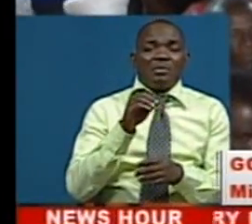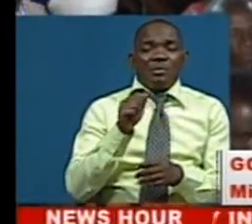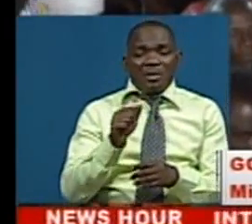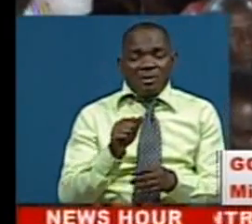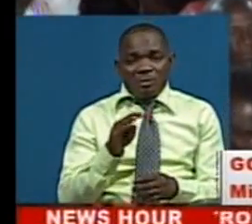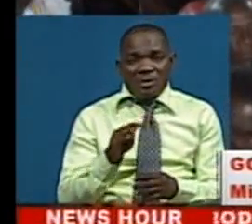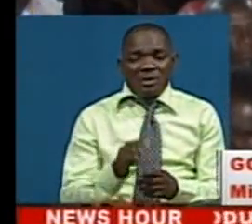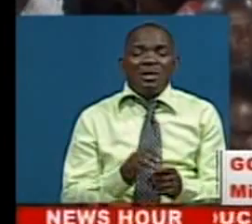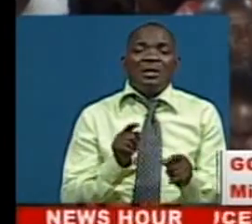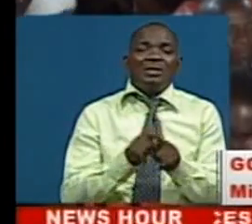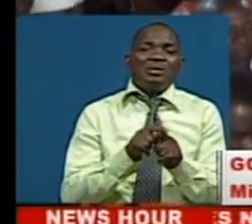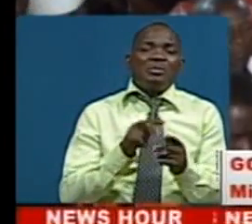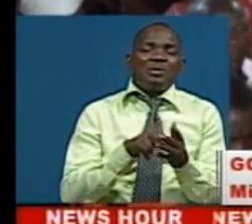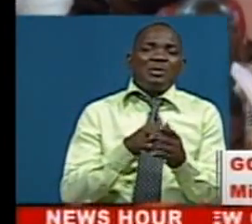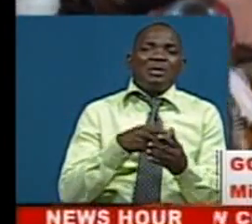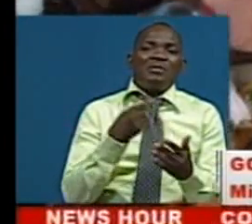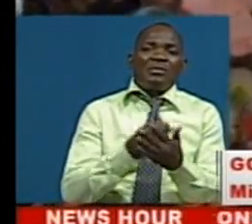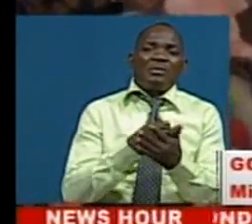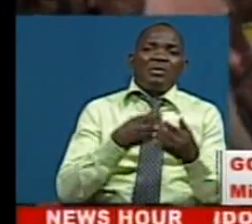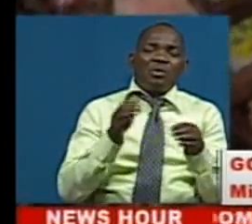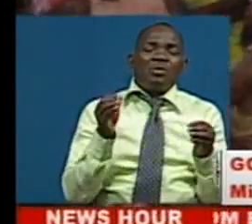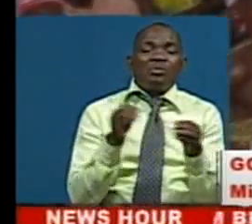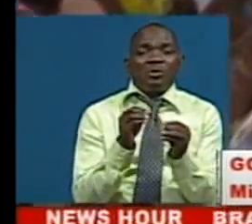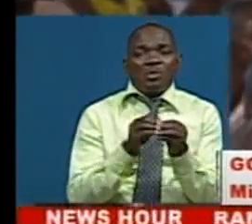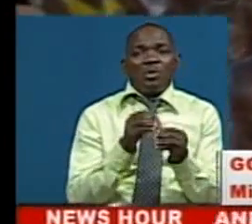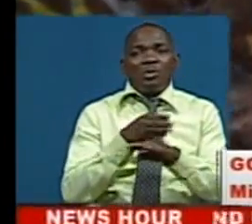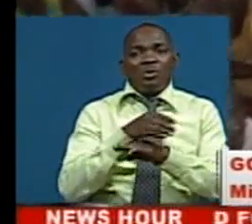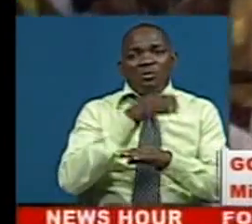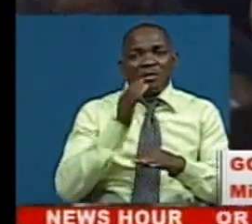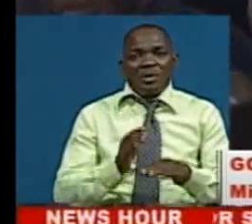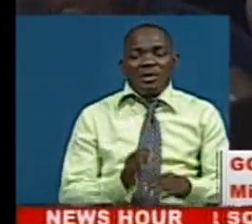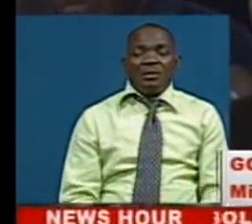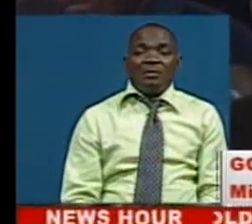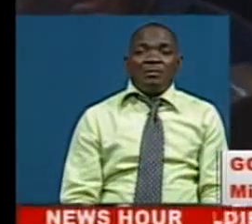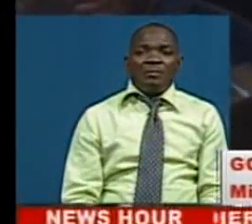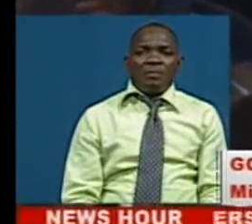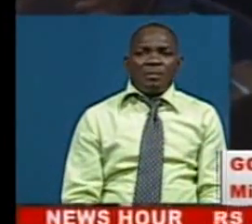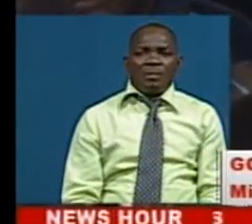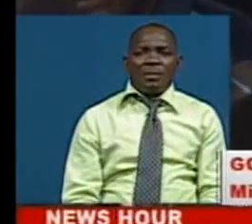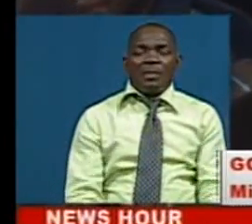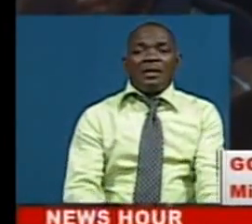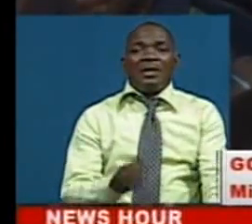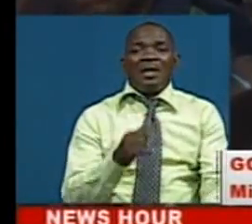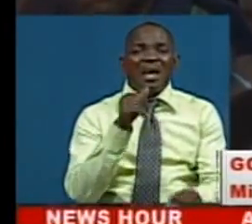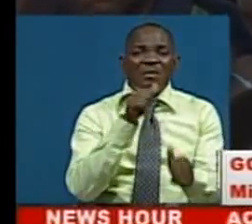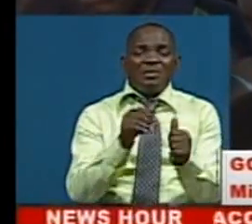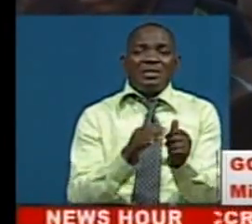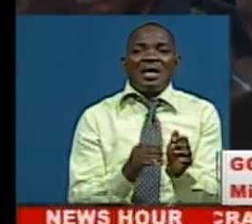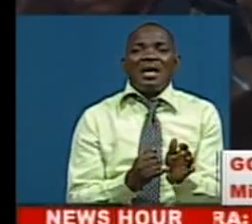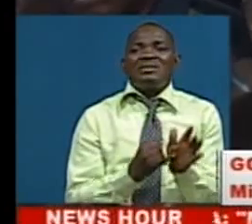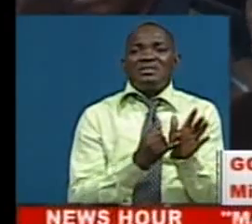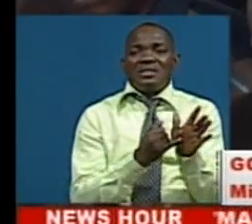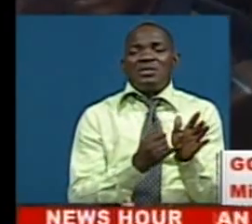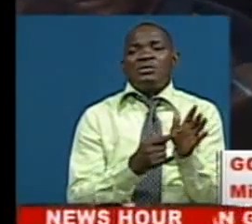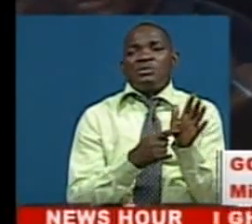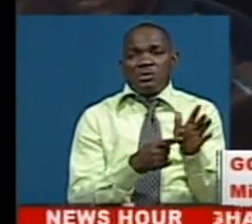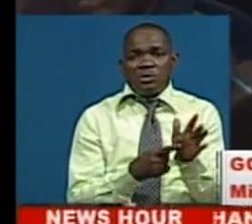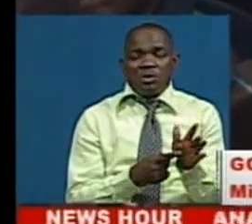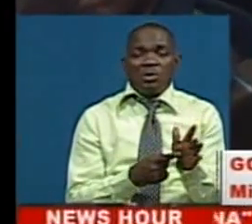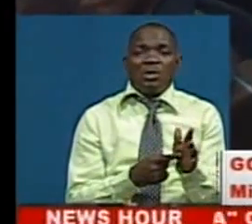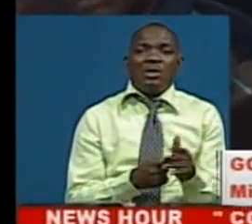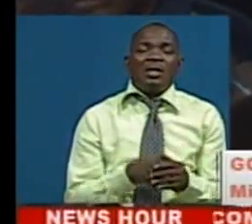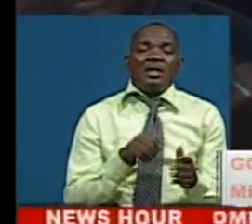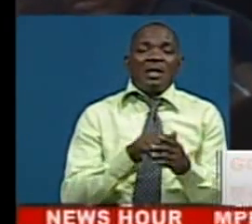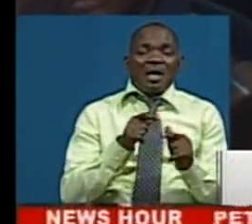amount will result in huge financial loss to cocoa farmers. The syndicated loan contracted